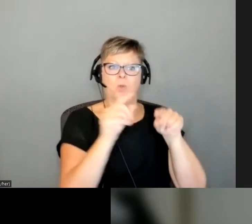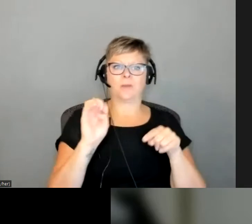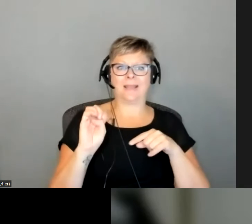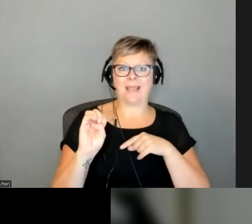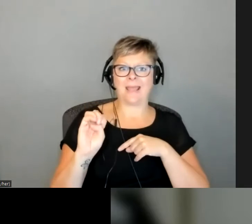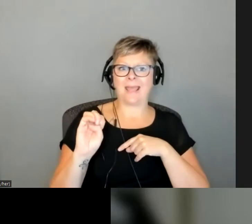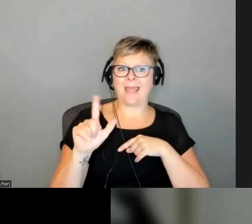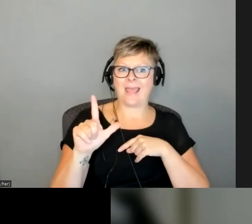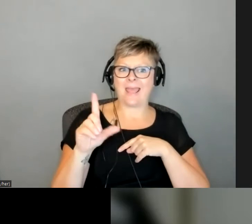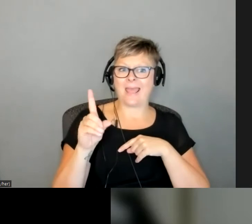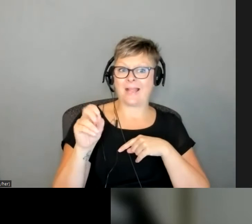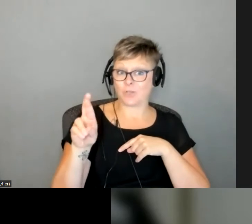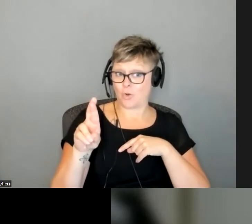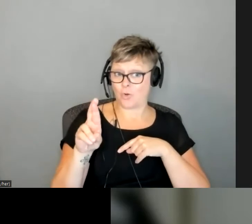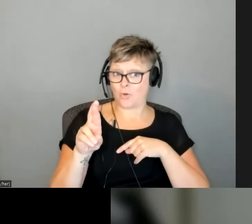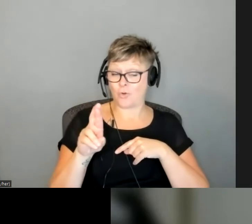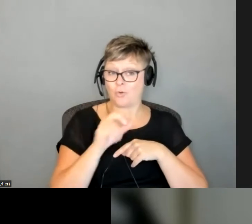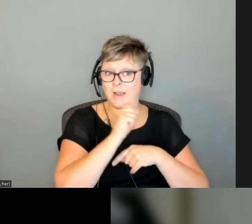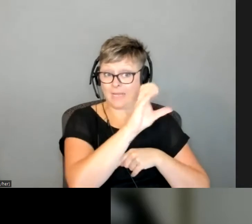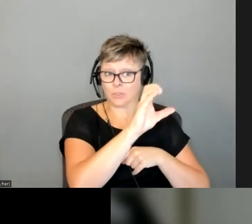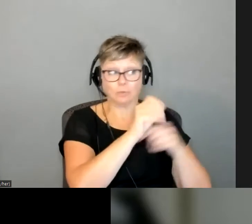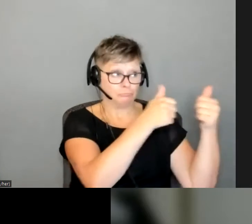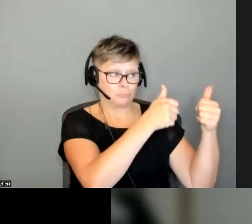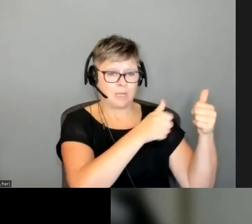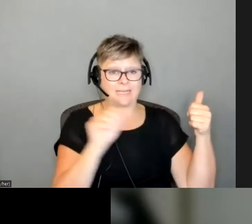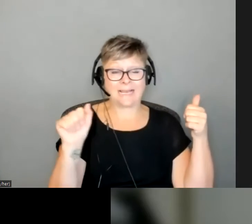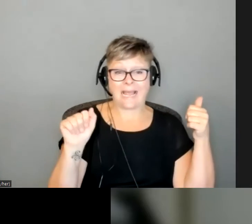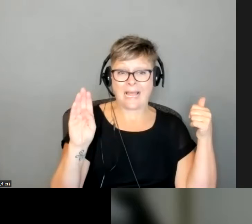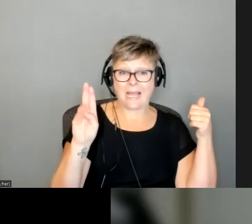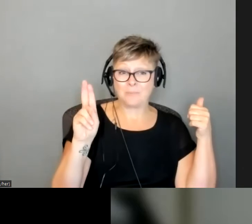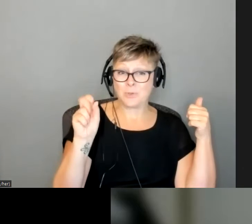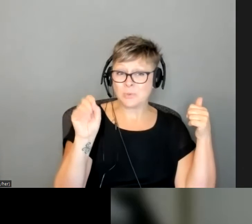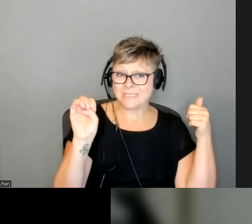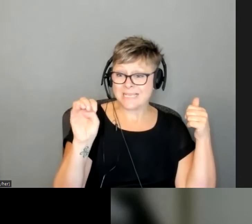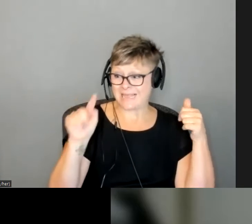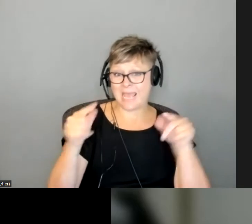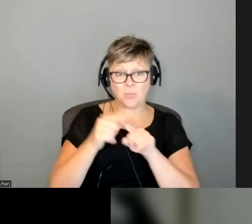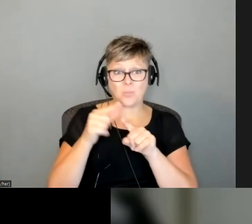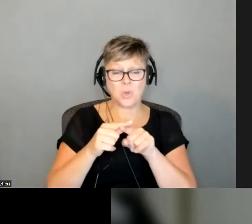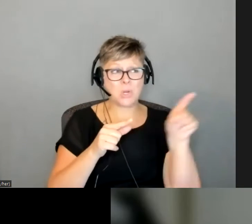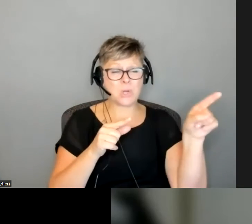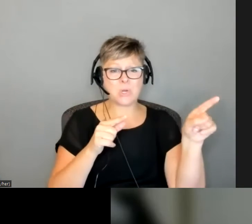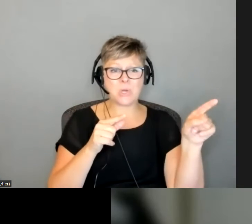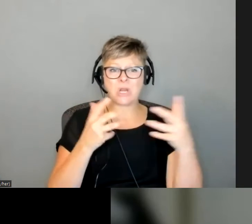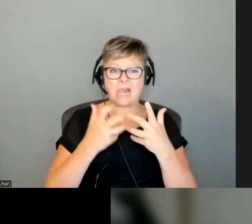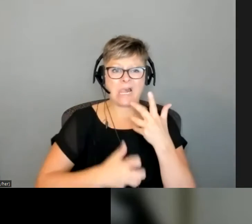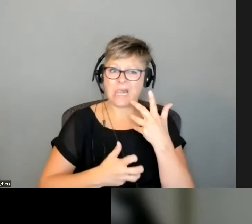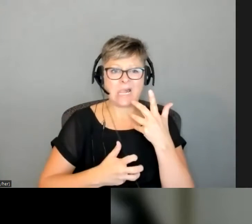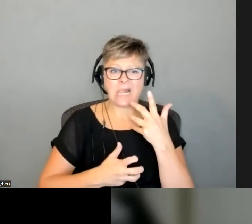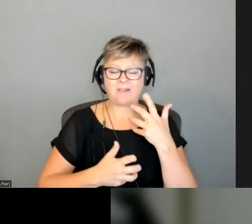and abuse though kind of kind of wrong within ourselves